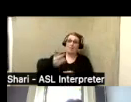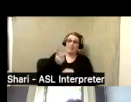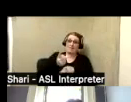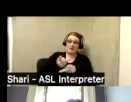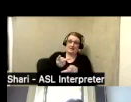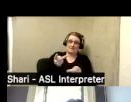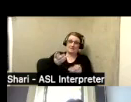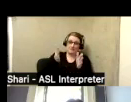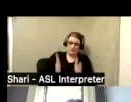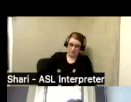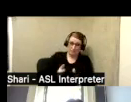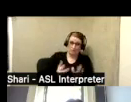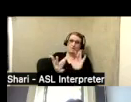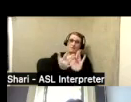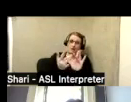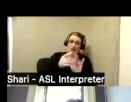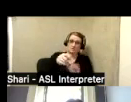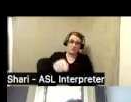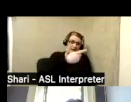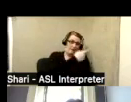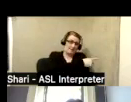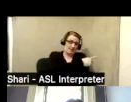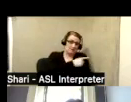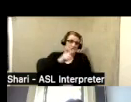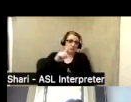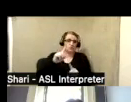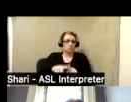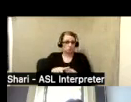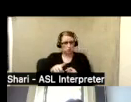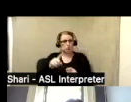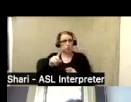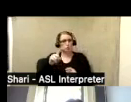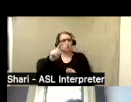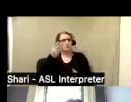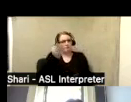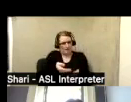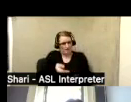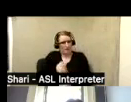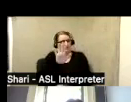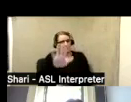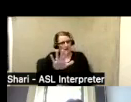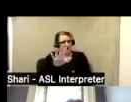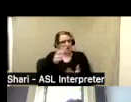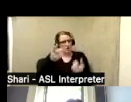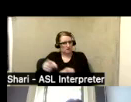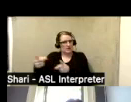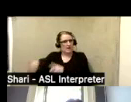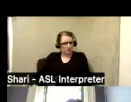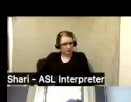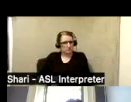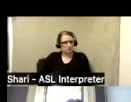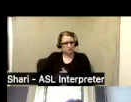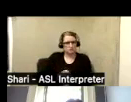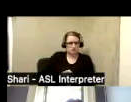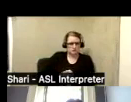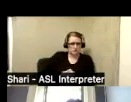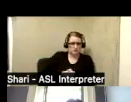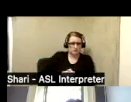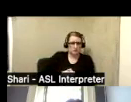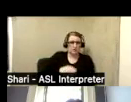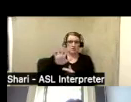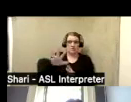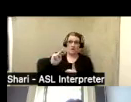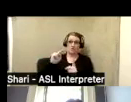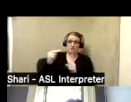with the patient to testify to their encounters, including the differing or shared countertransference or perspectives